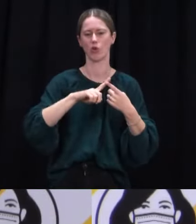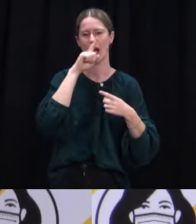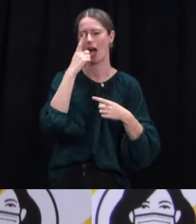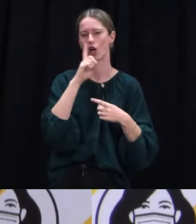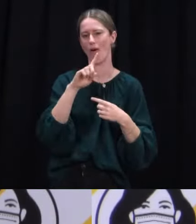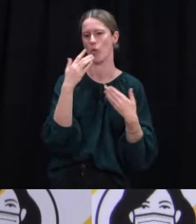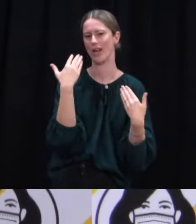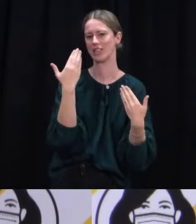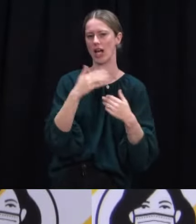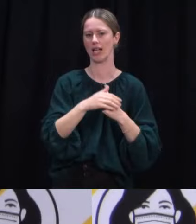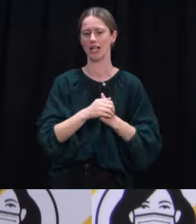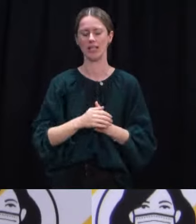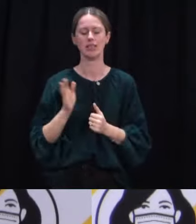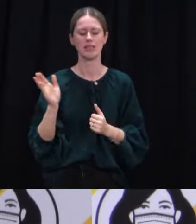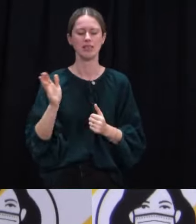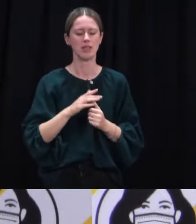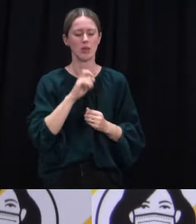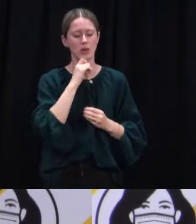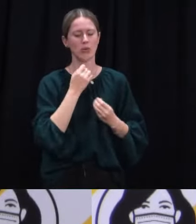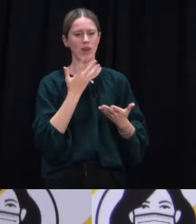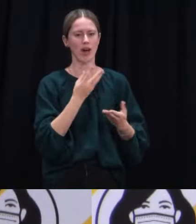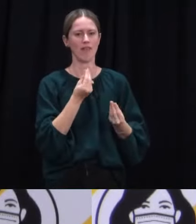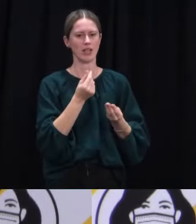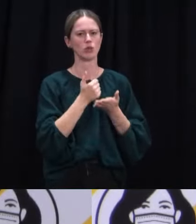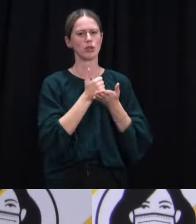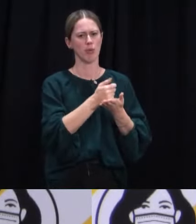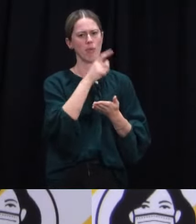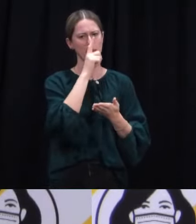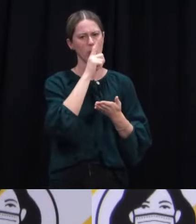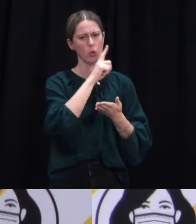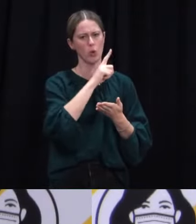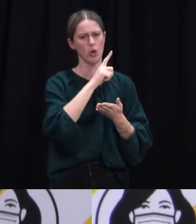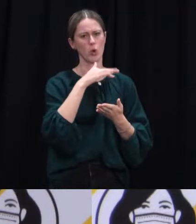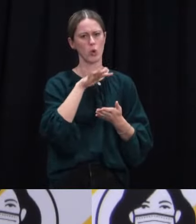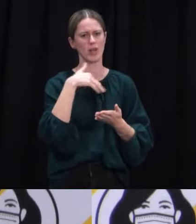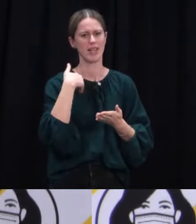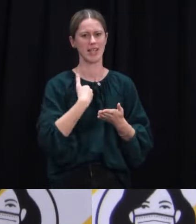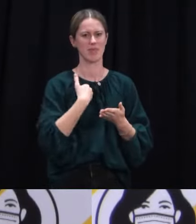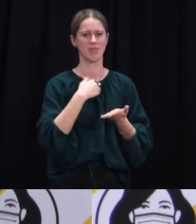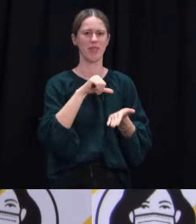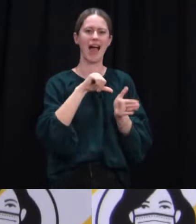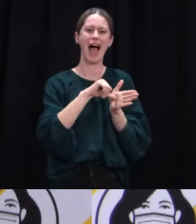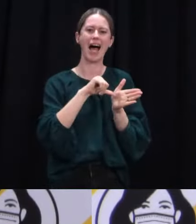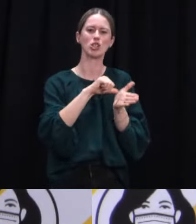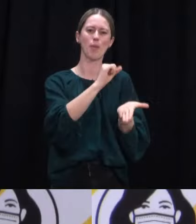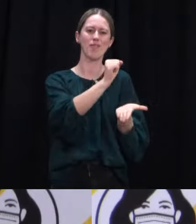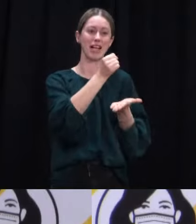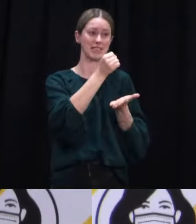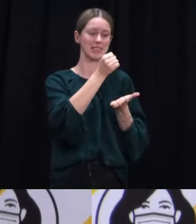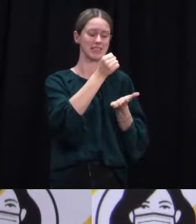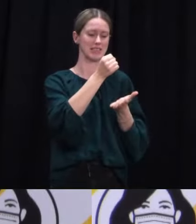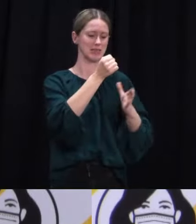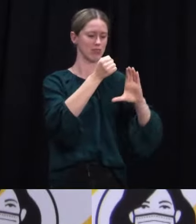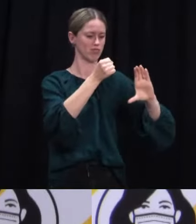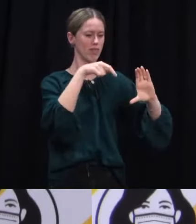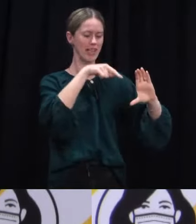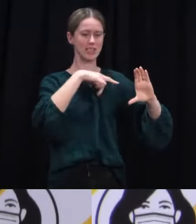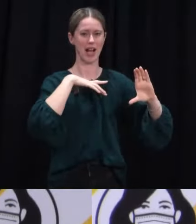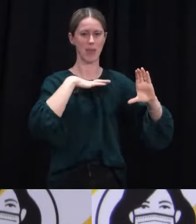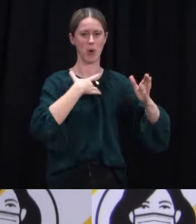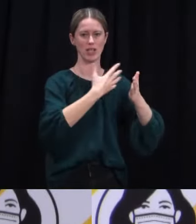make sure that we're providing financial support to those most in need. Those hardship funds, when we top them up, they then continue to be available until